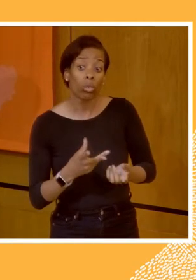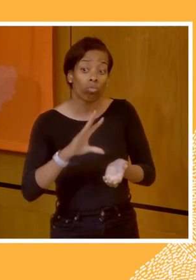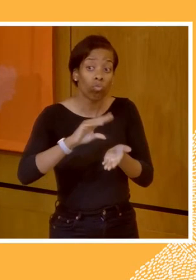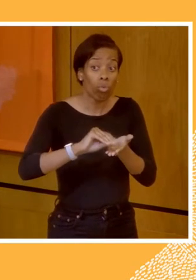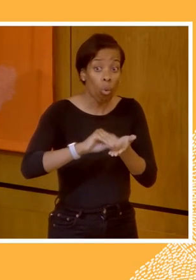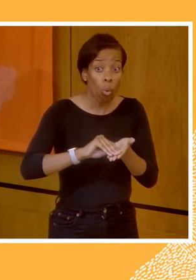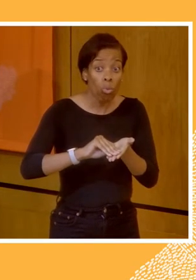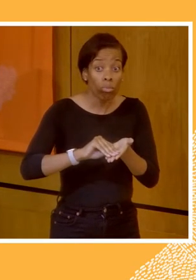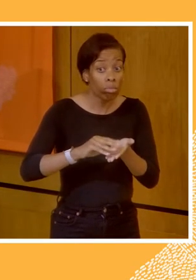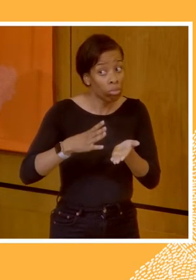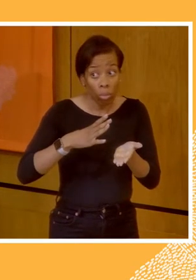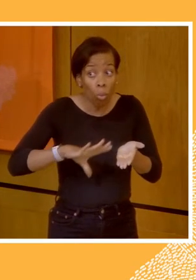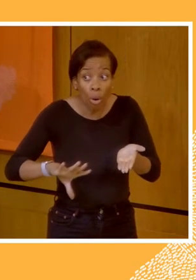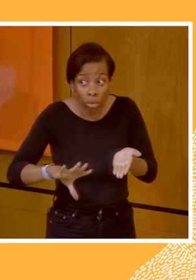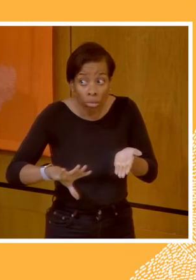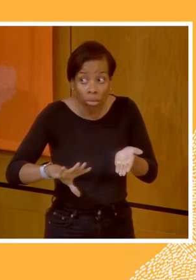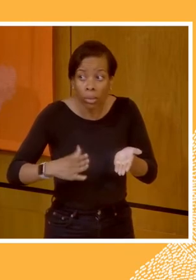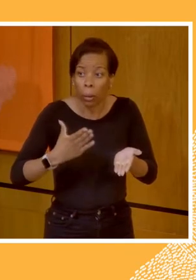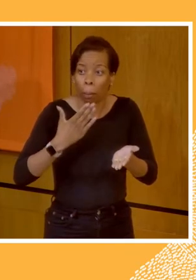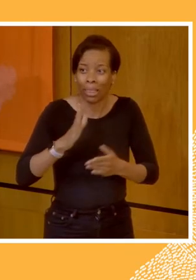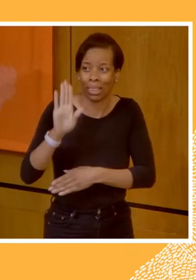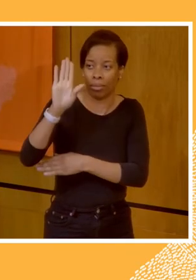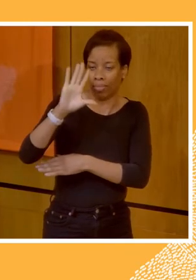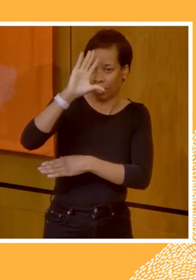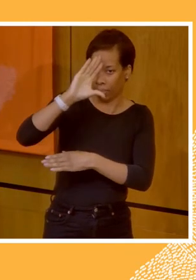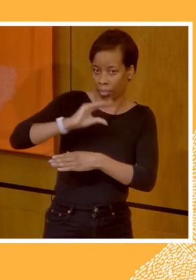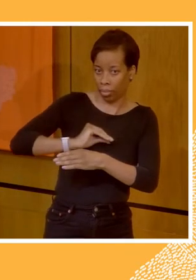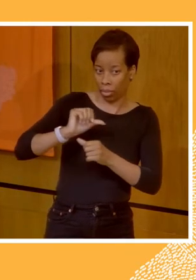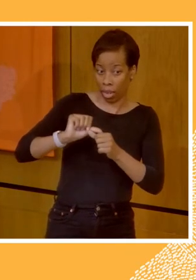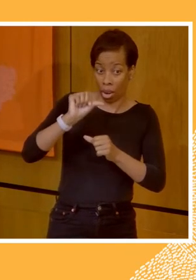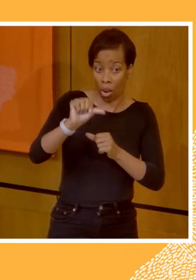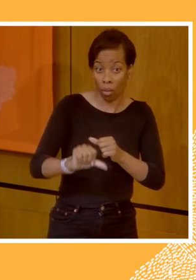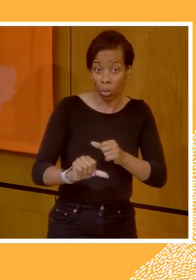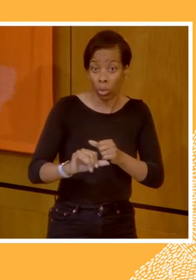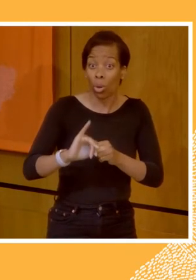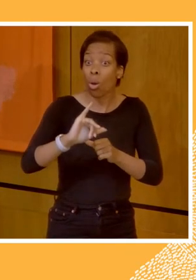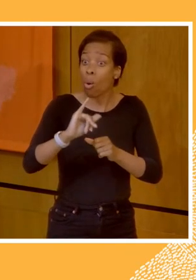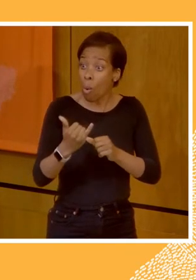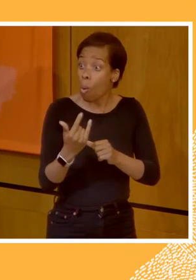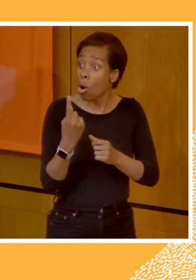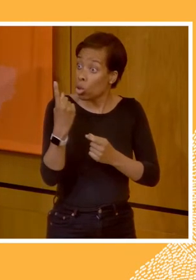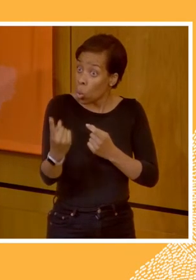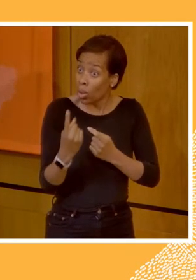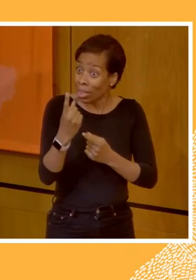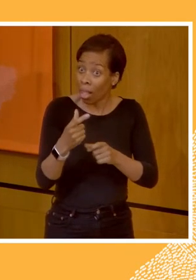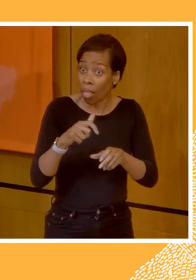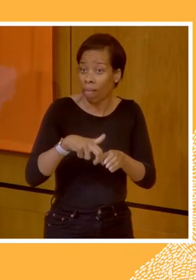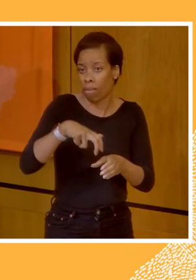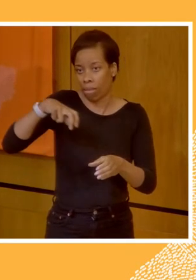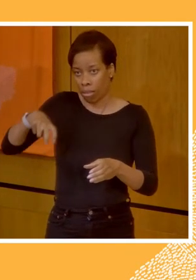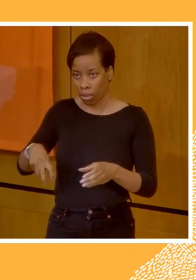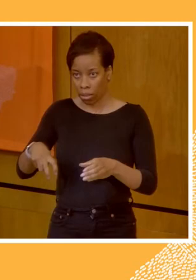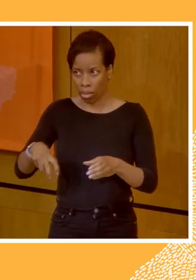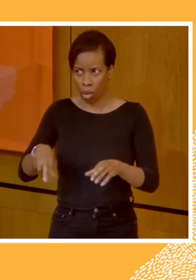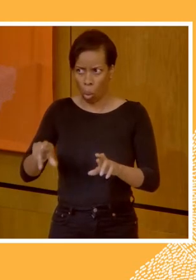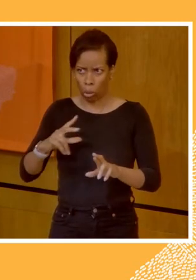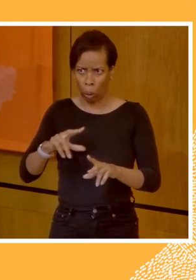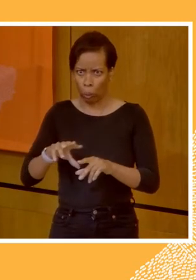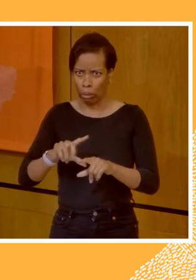that, do let us know maybe after the talk or take a step out of the auditorium if needed. We hope you don't,